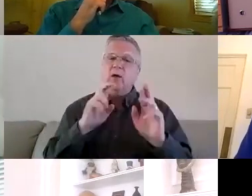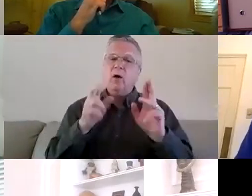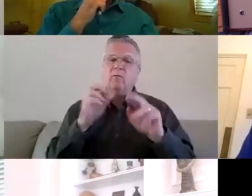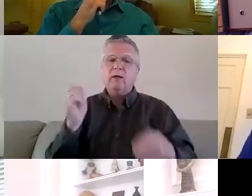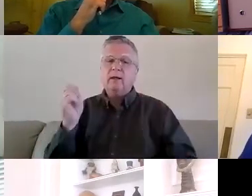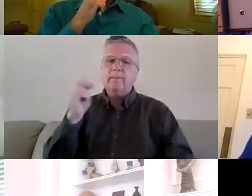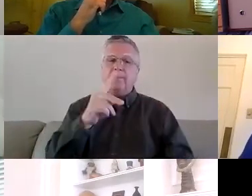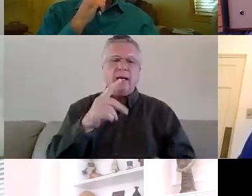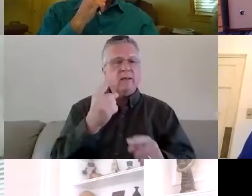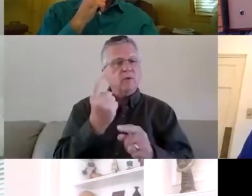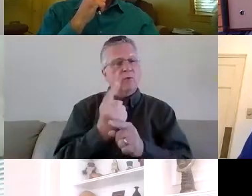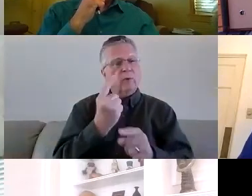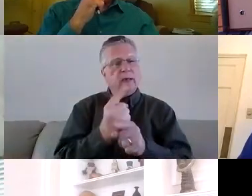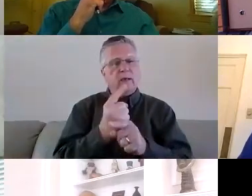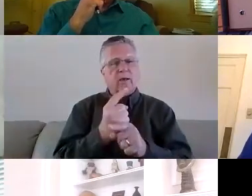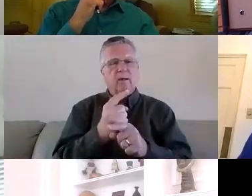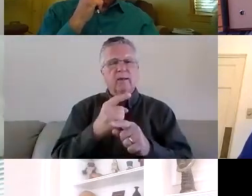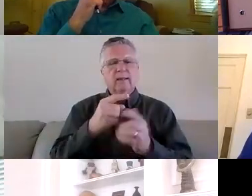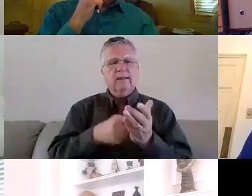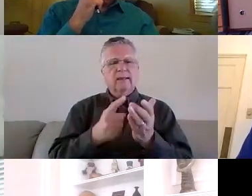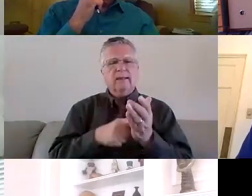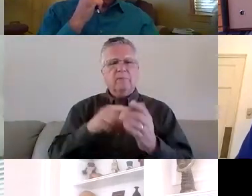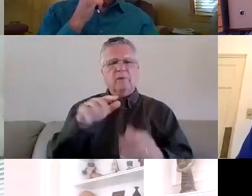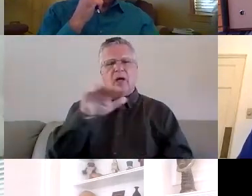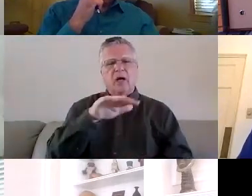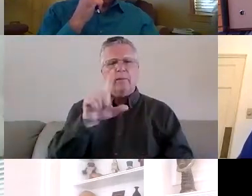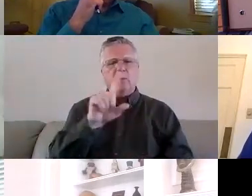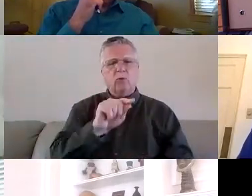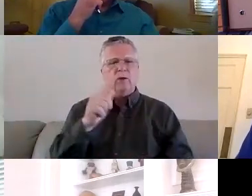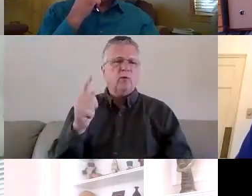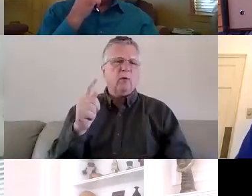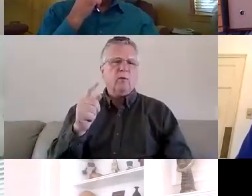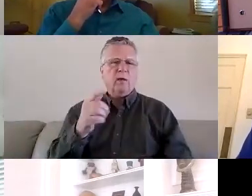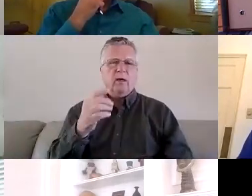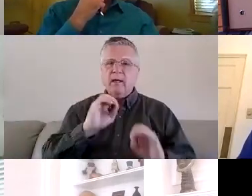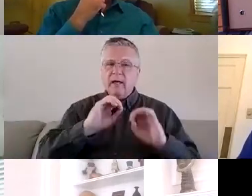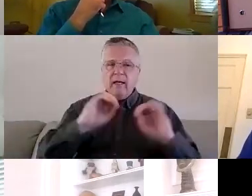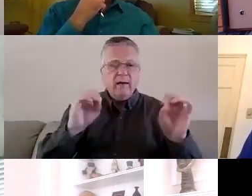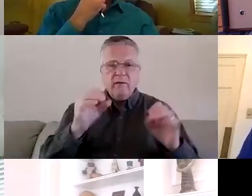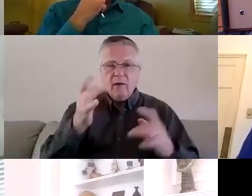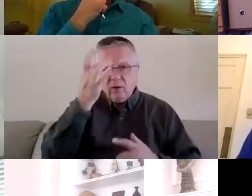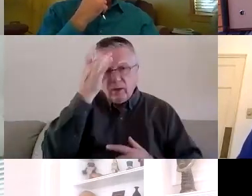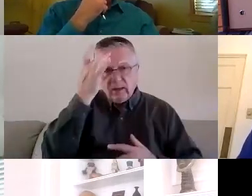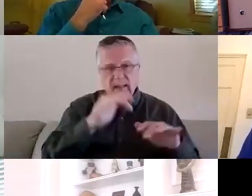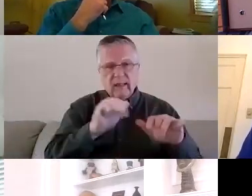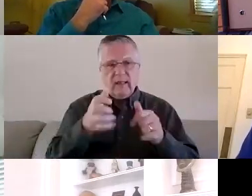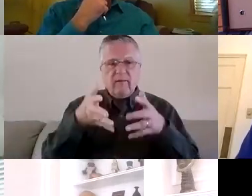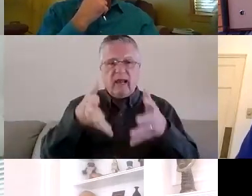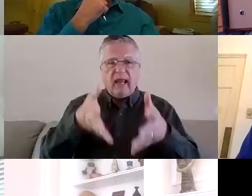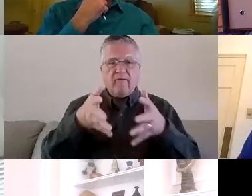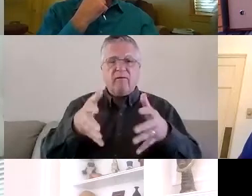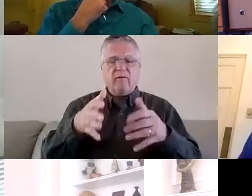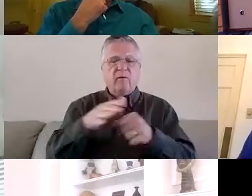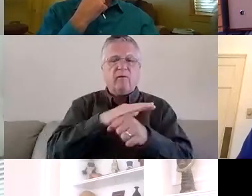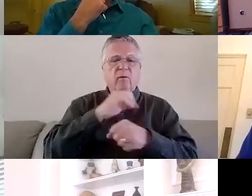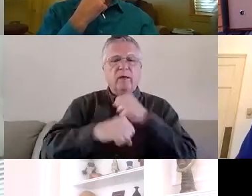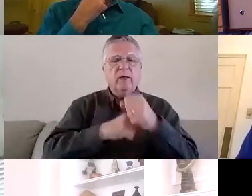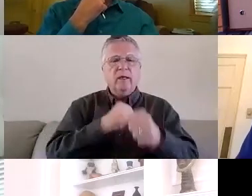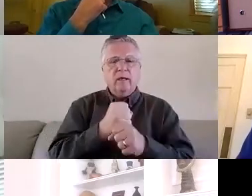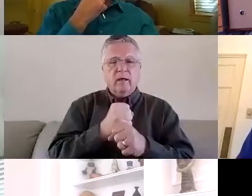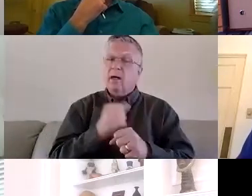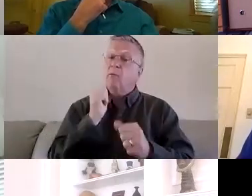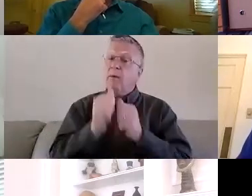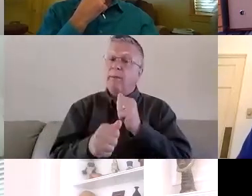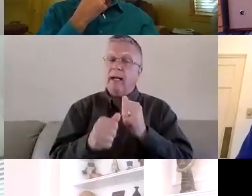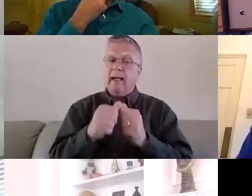of normal sometime in 2021, they don't have any sick leave days left for the entire year. And we pass sick leave for a reason. And